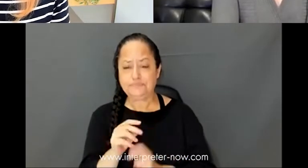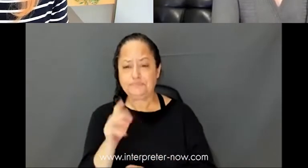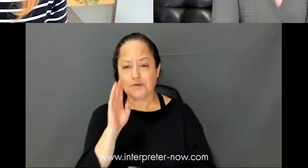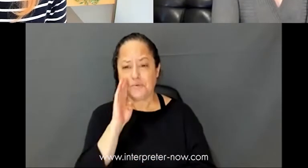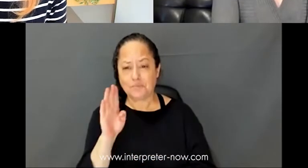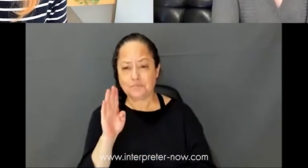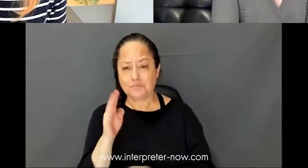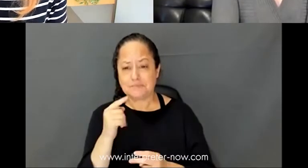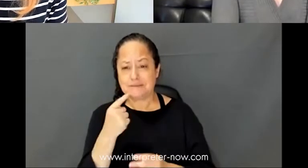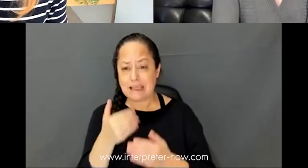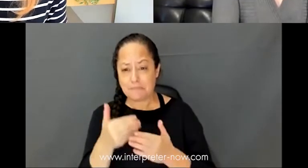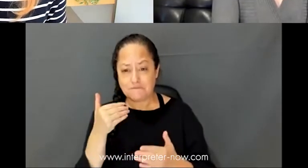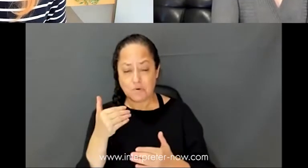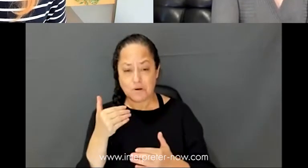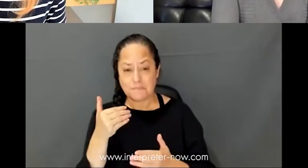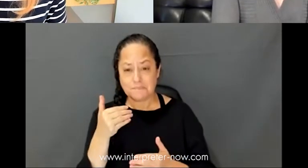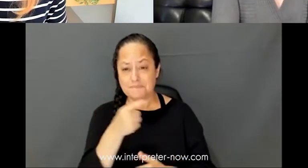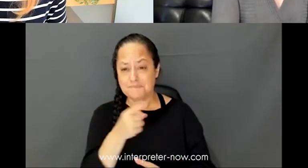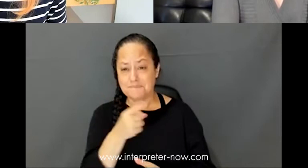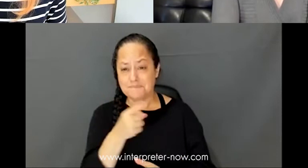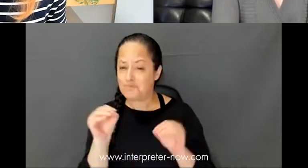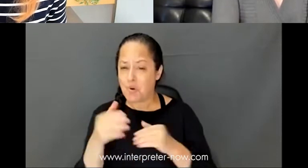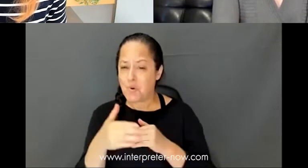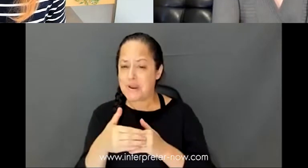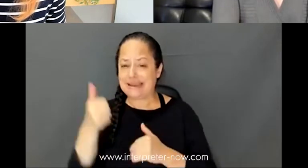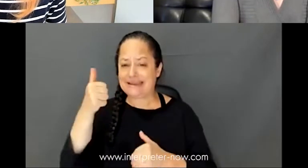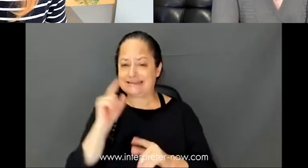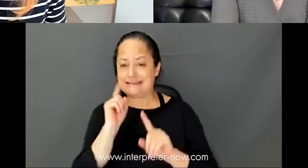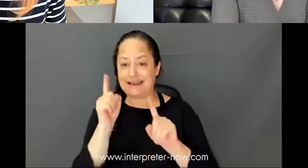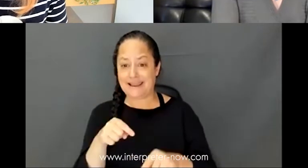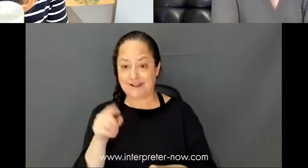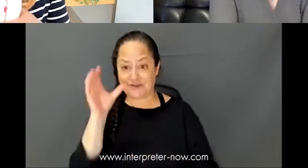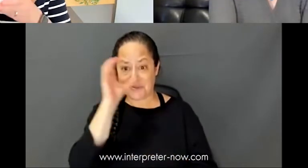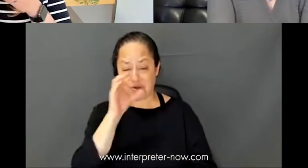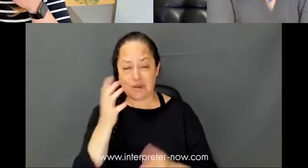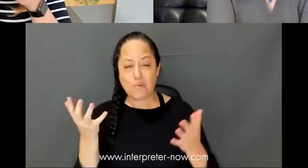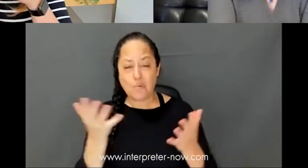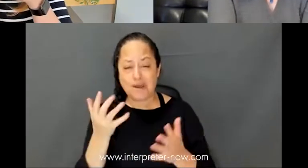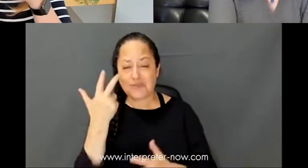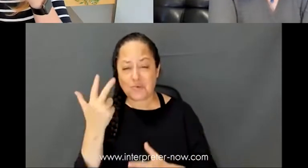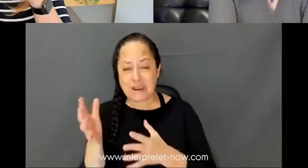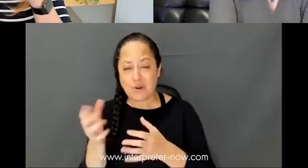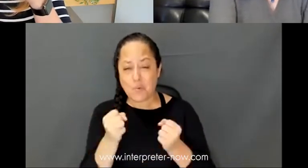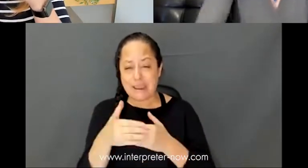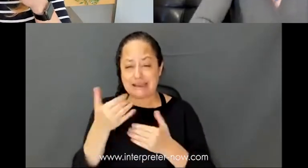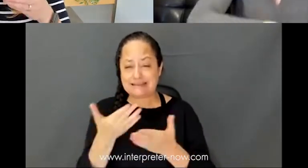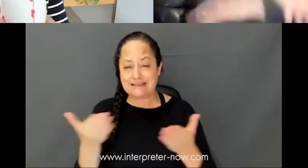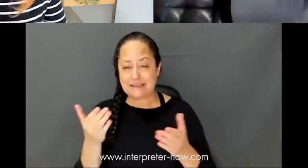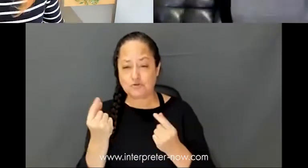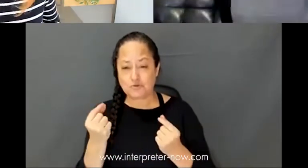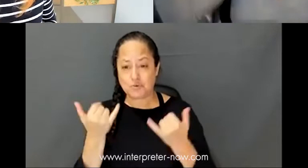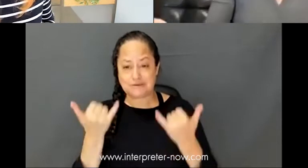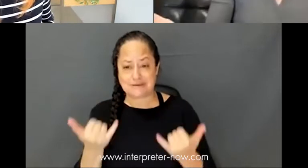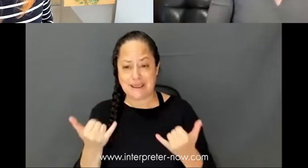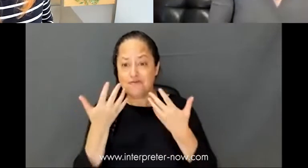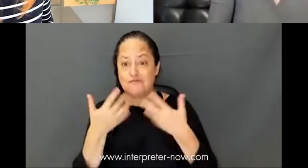all of this with saying there isn't an easy answer here. So if you're looking for, hey, what's the 3 quick, easy things I can do today that will